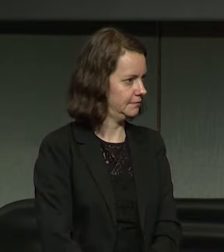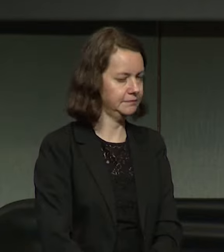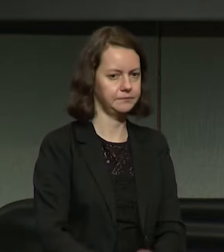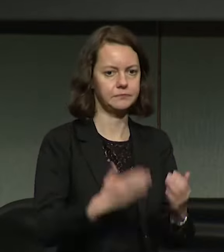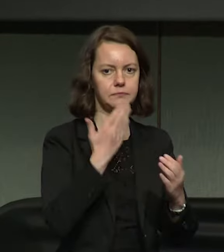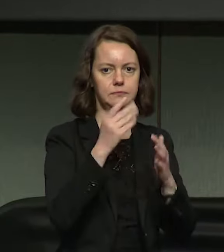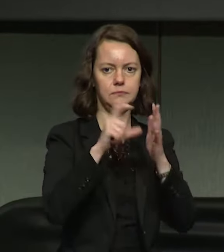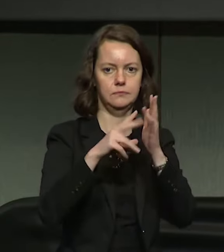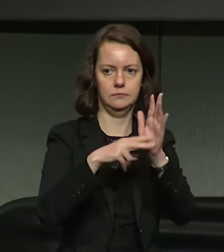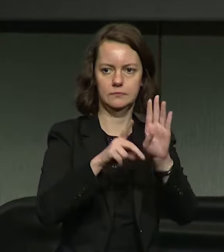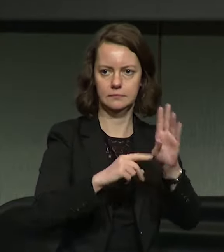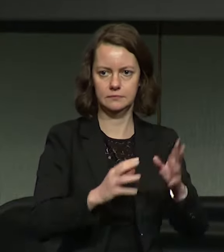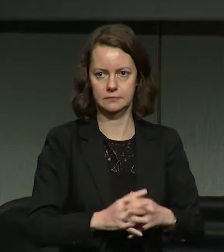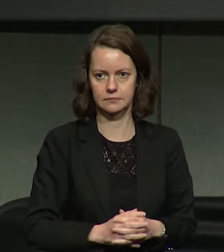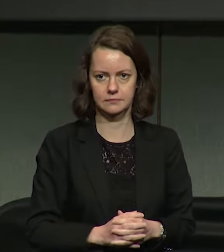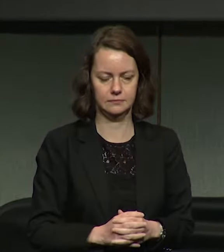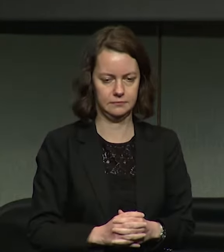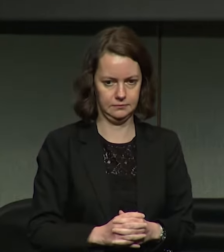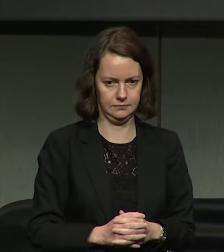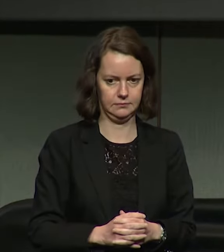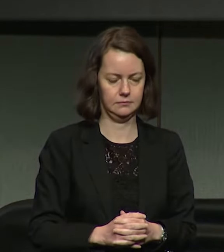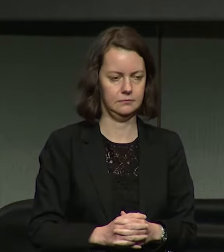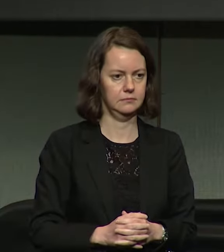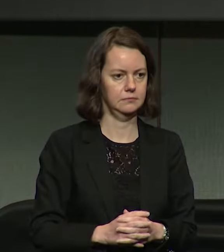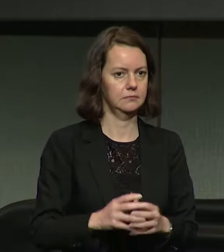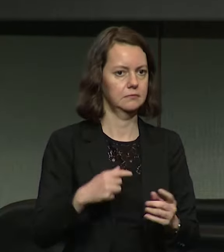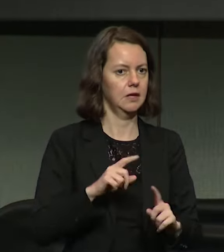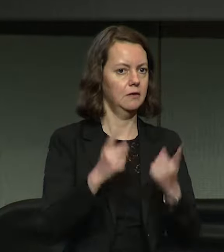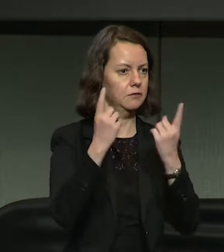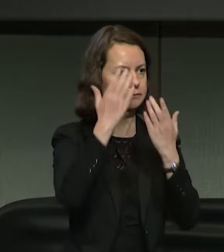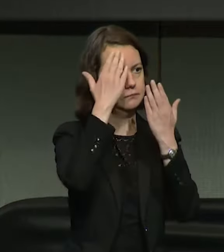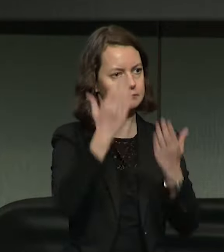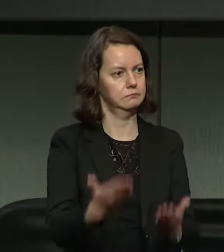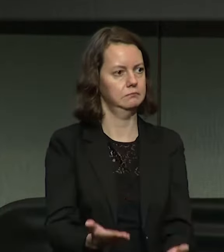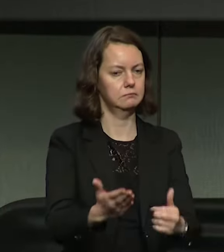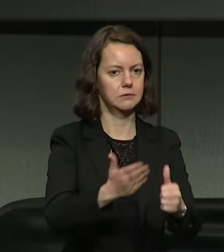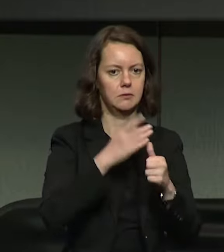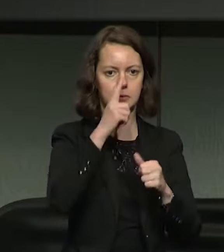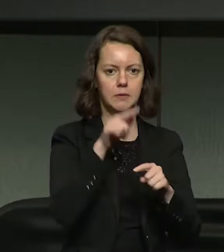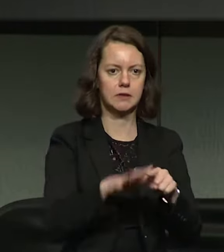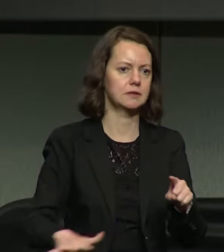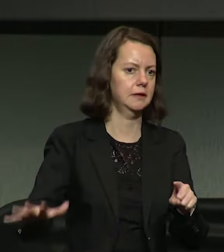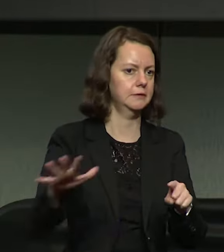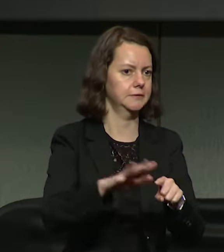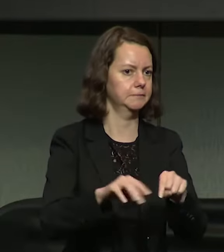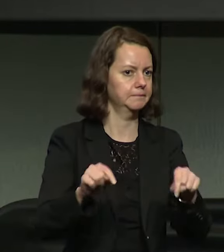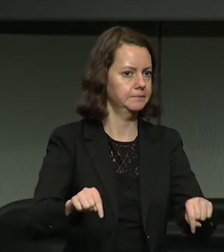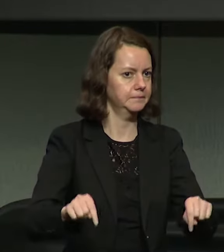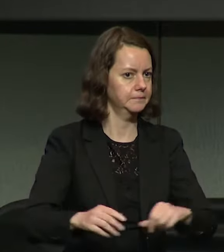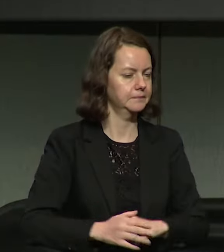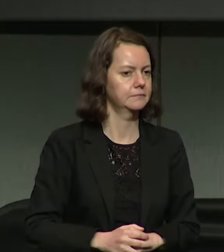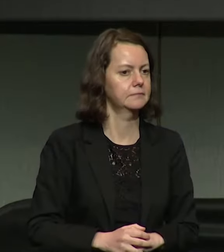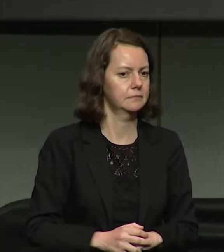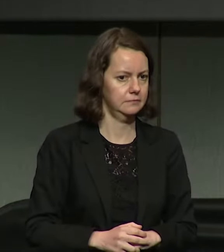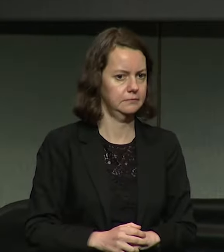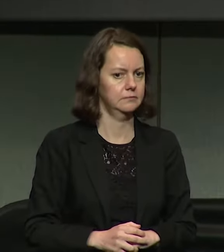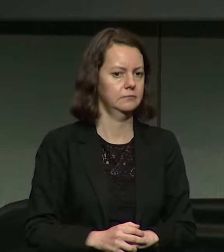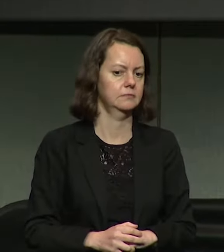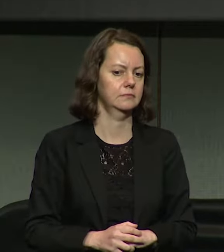Thank you, Connie. Let me start, as I should, by acknowledging the traditional custodians of the land upon which we